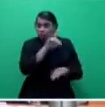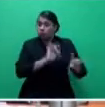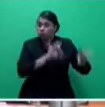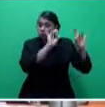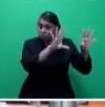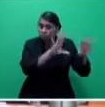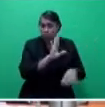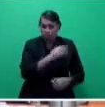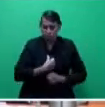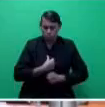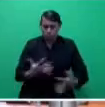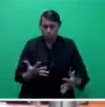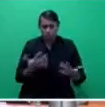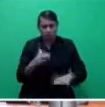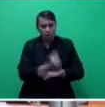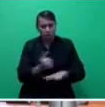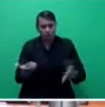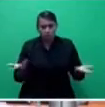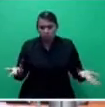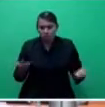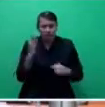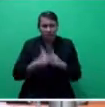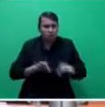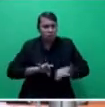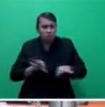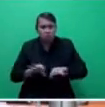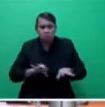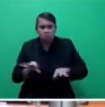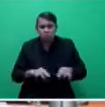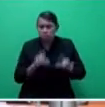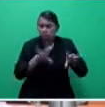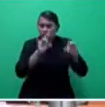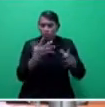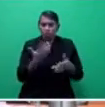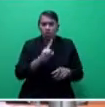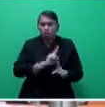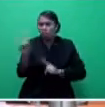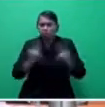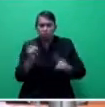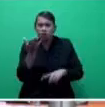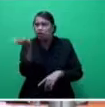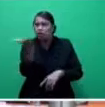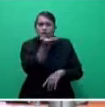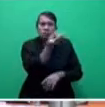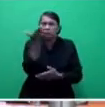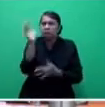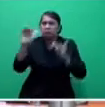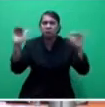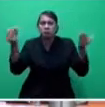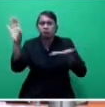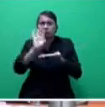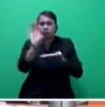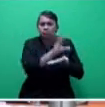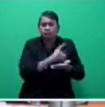into a shock. Even they had to go out and borrow large sums of money, as we talked about yesterday. $15.6 billion,